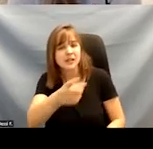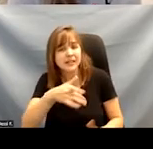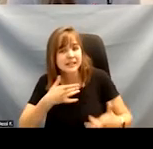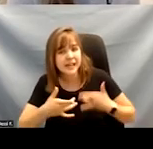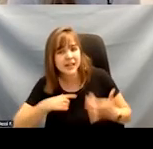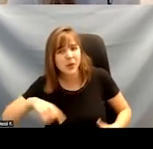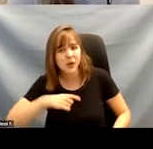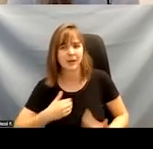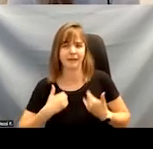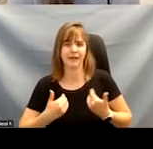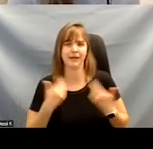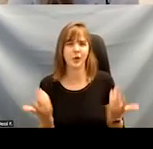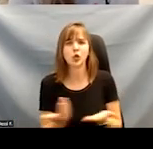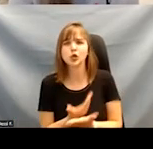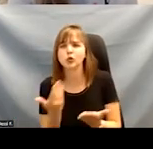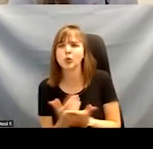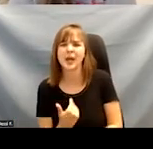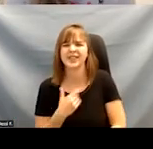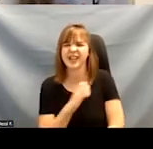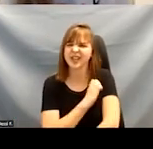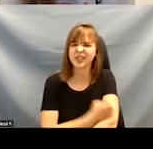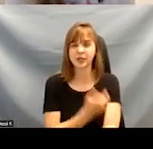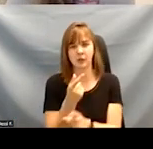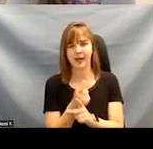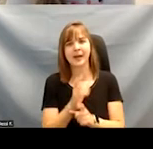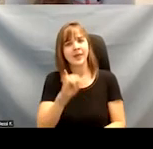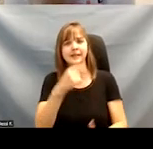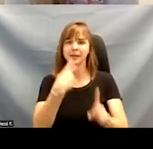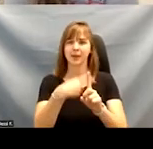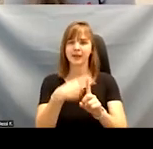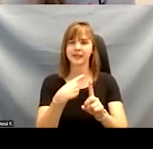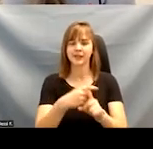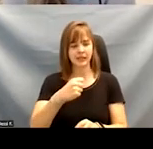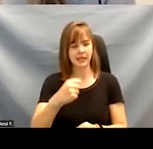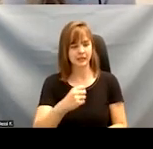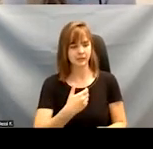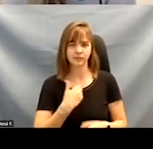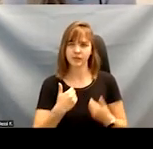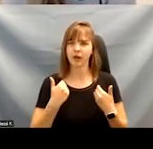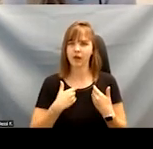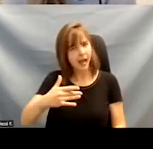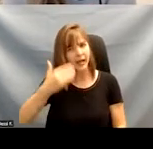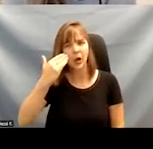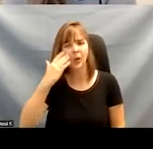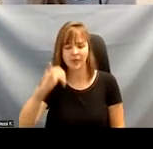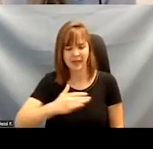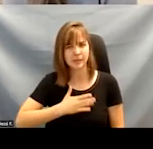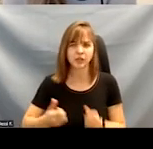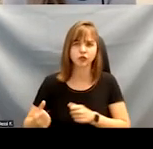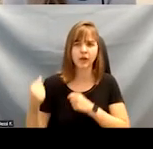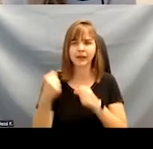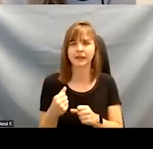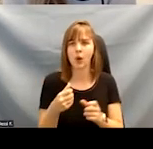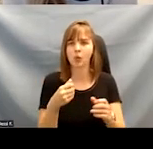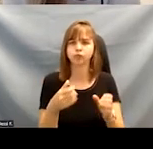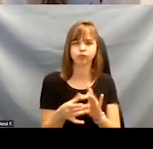we have energy, you know, even if we're young, we have more energy. Like, that's, use that towards our advantage. And so